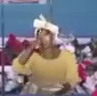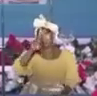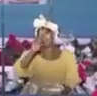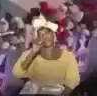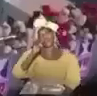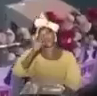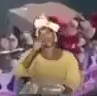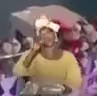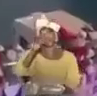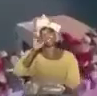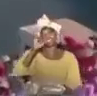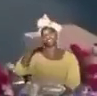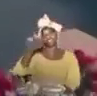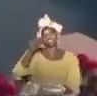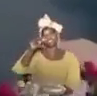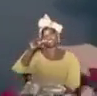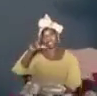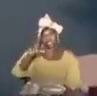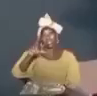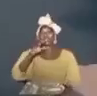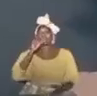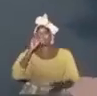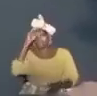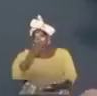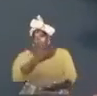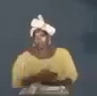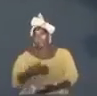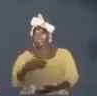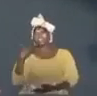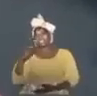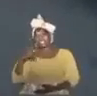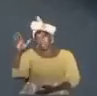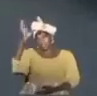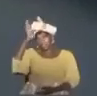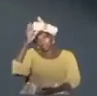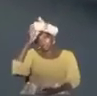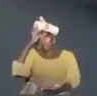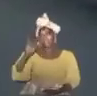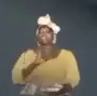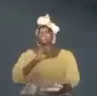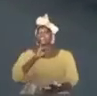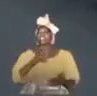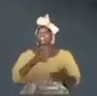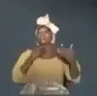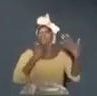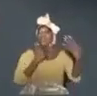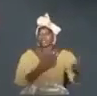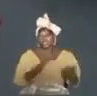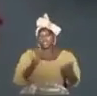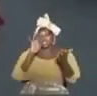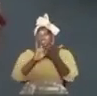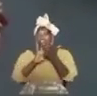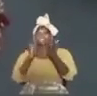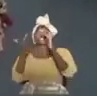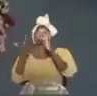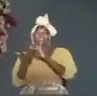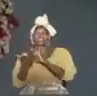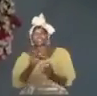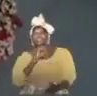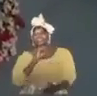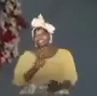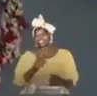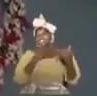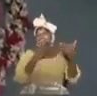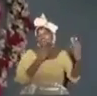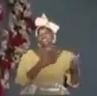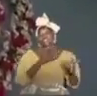up and take that step, the Father is waiting. Jesus is waiting. There is no other name under heaven, the